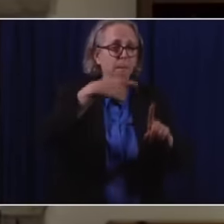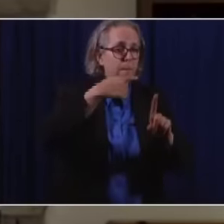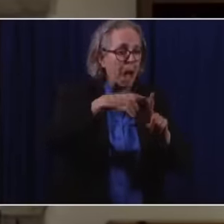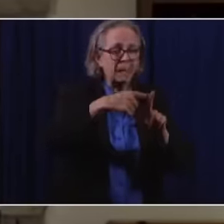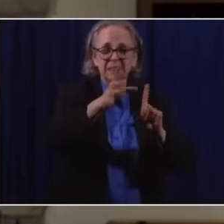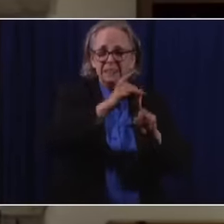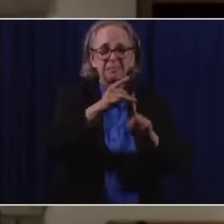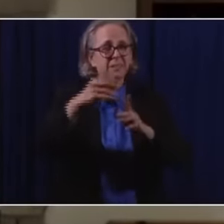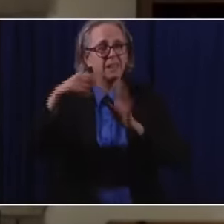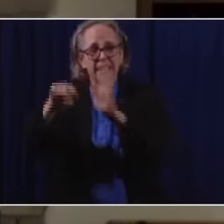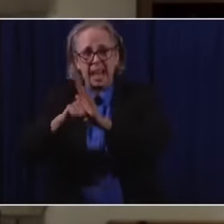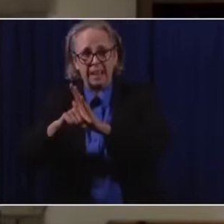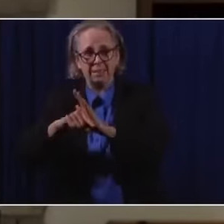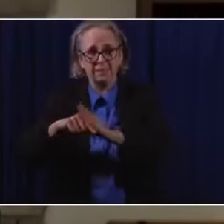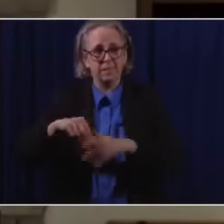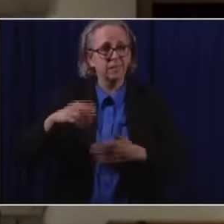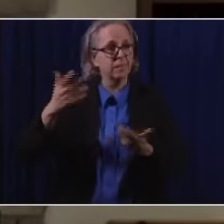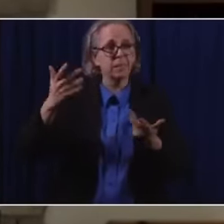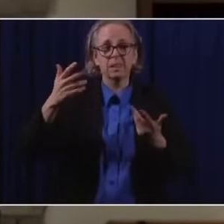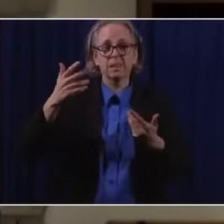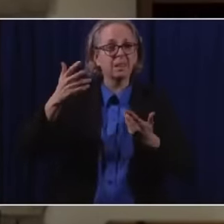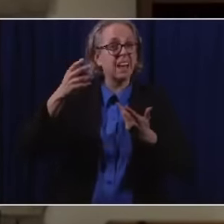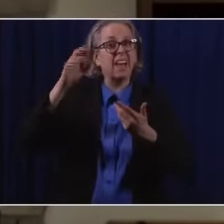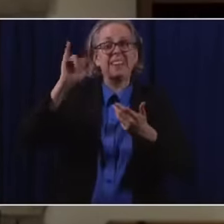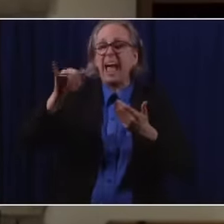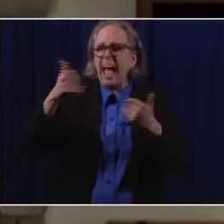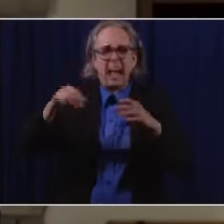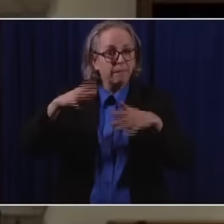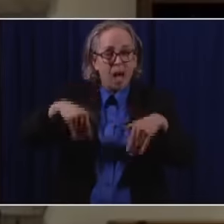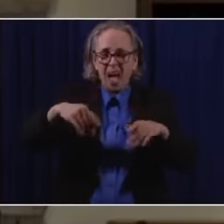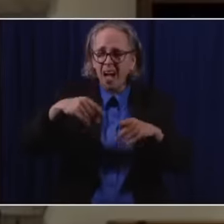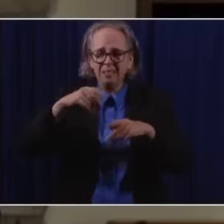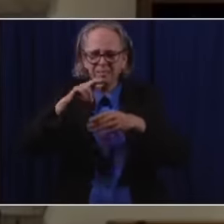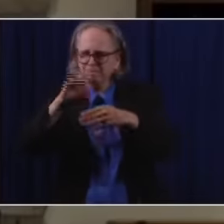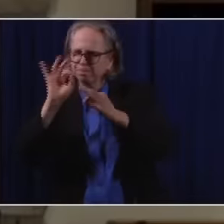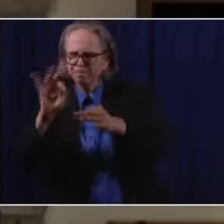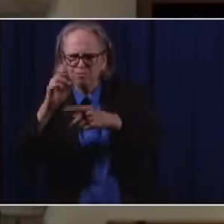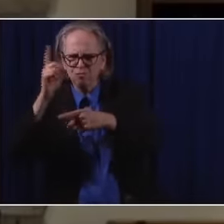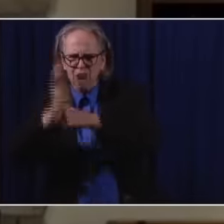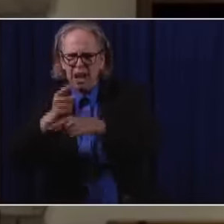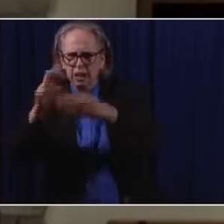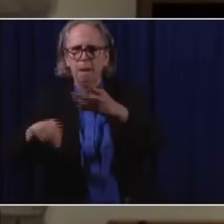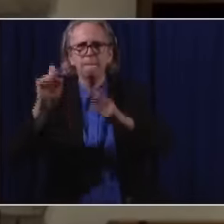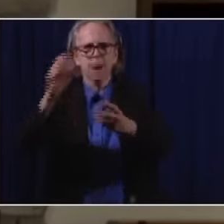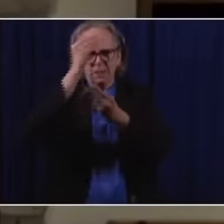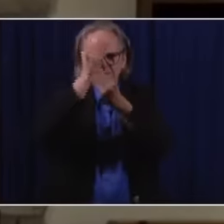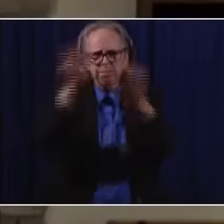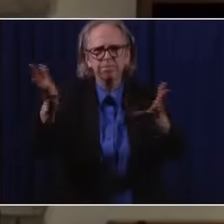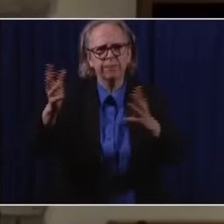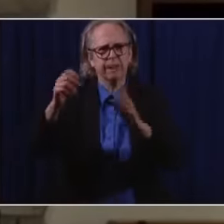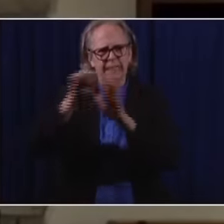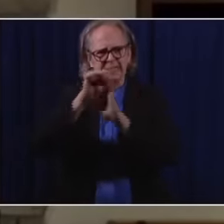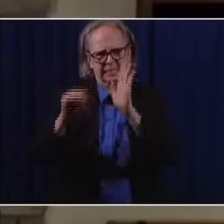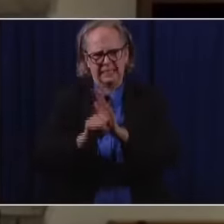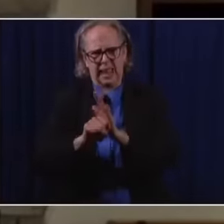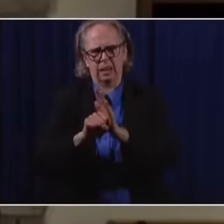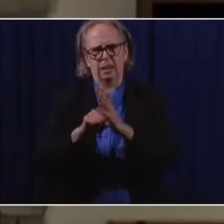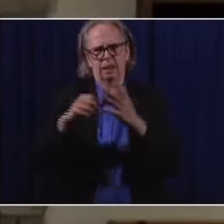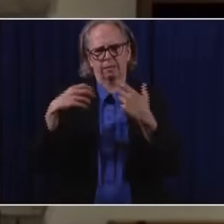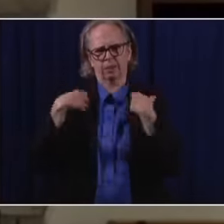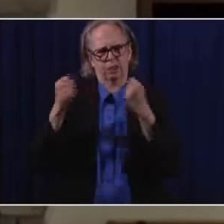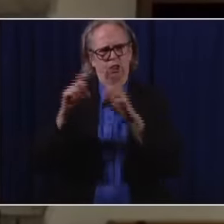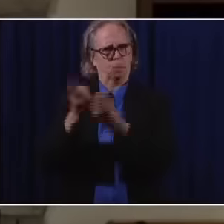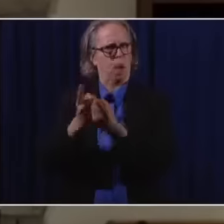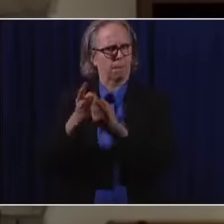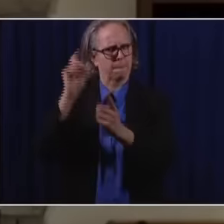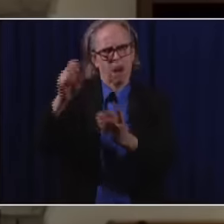Ohio Department of Health. Previously, labs were reporting positive COVID results at the individual level and as an aggregate count for all